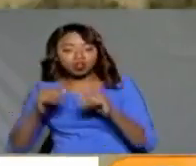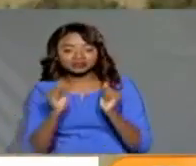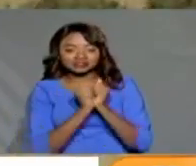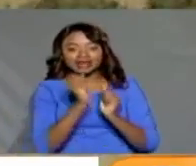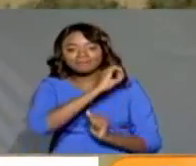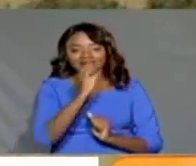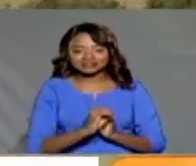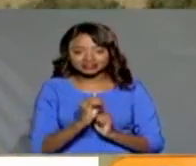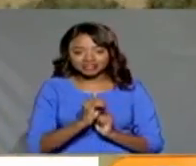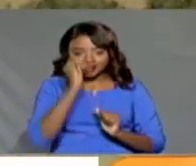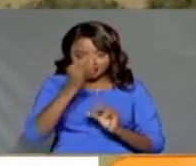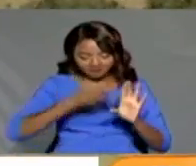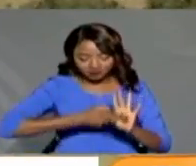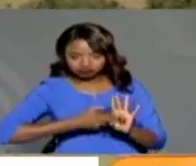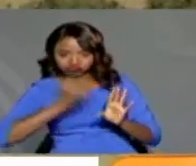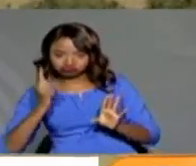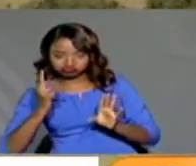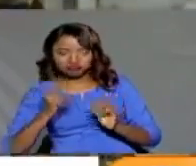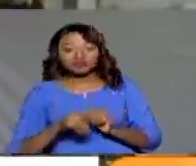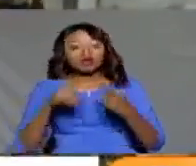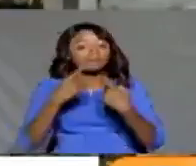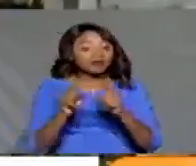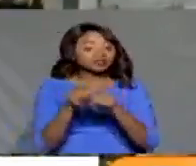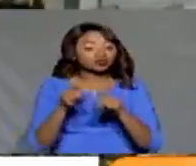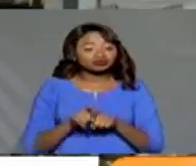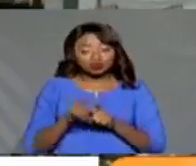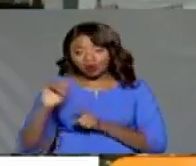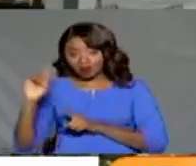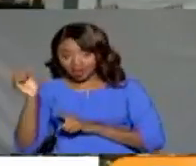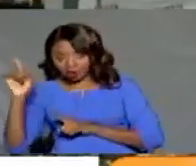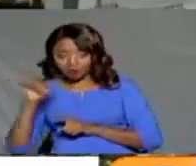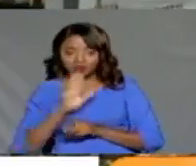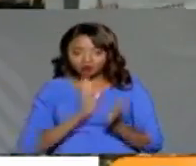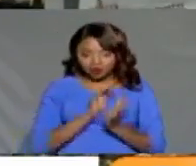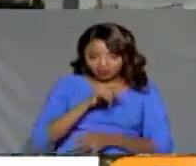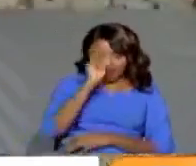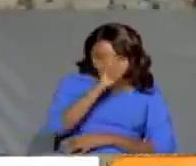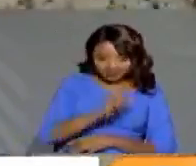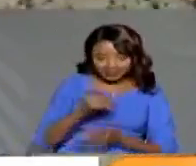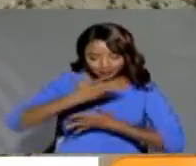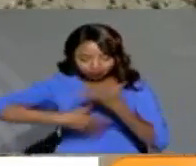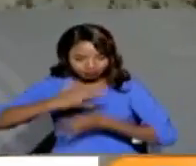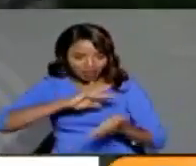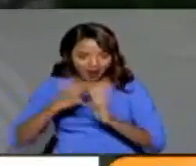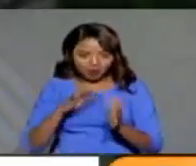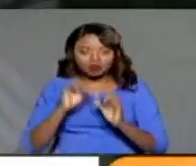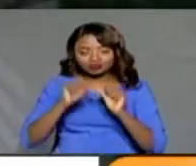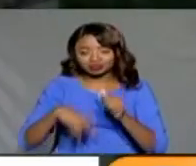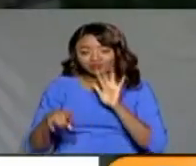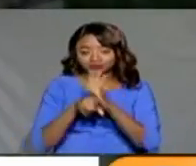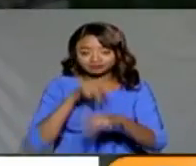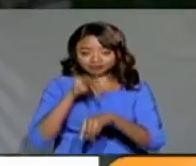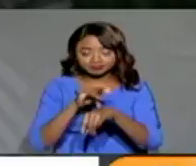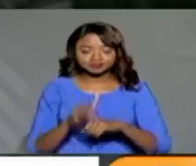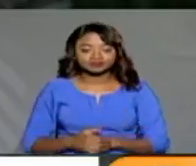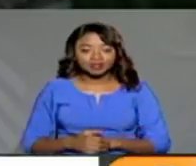amount for pulling out, but also risk hurting relations between Nairobi and Rome as the contract had government interventions. The issue of